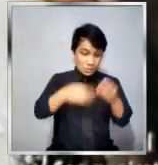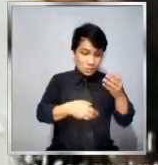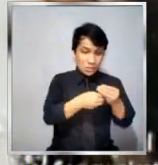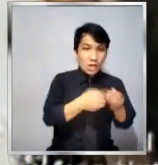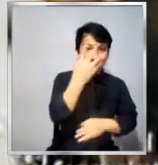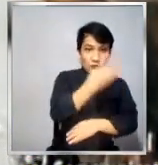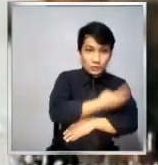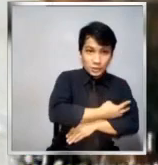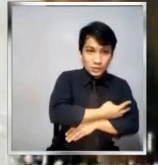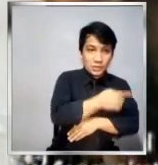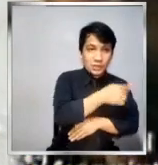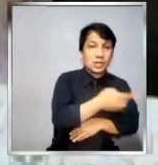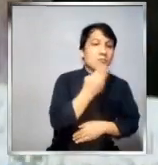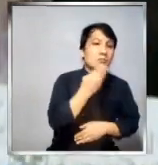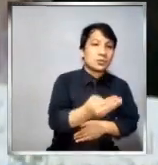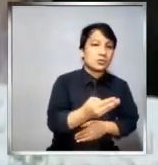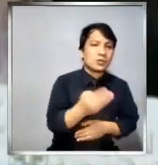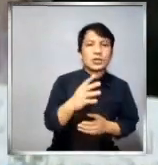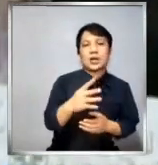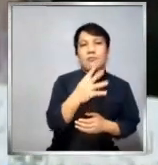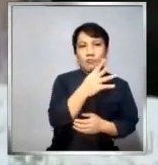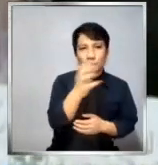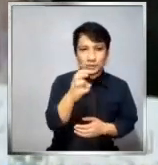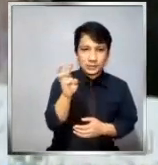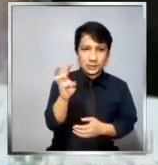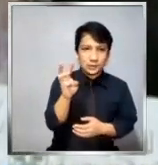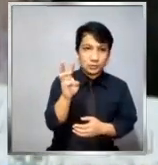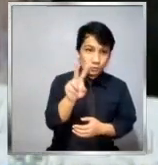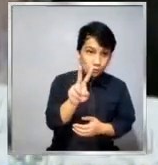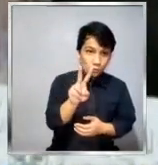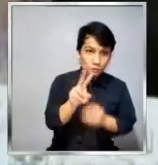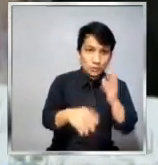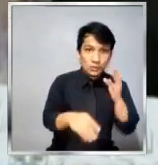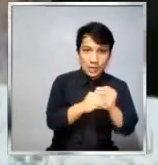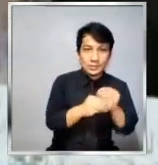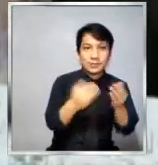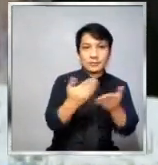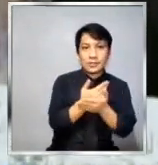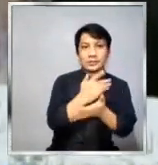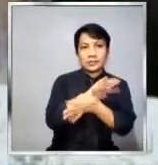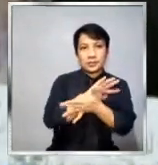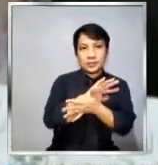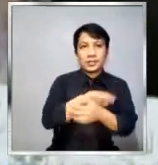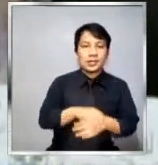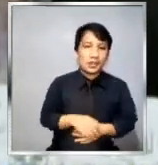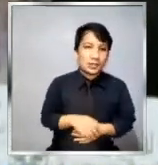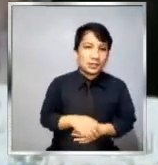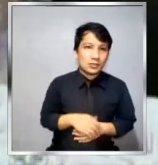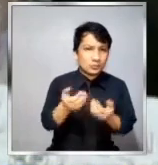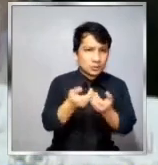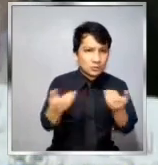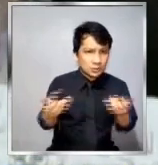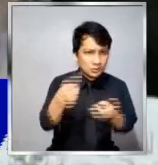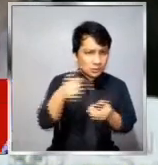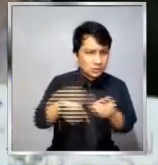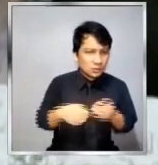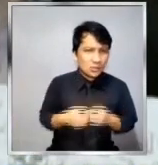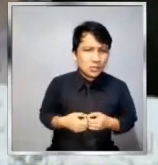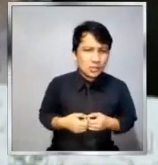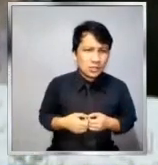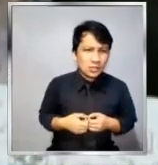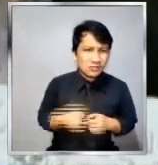ng 462 cases, new cases, and if you divide it by 4 days, nag-a-average